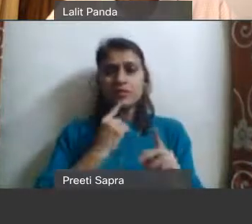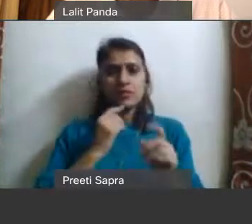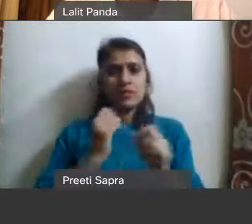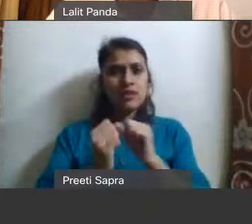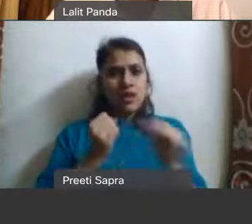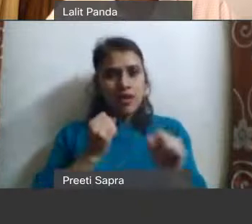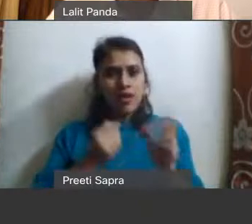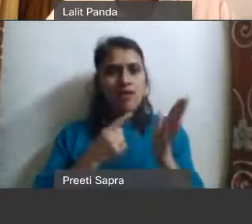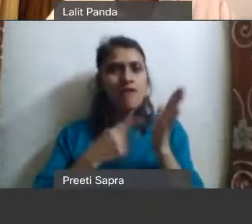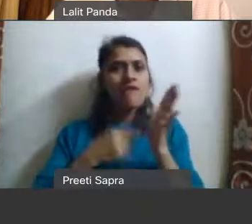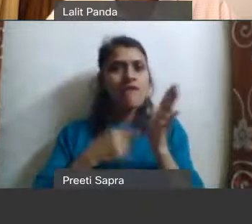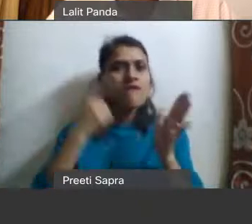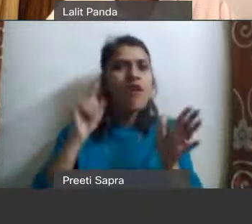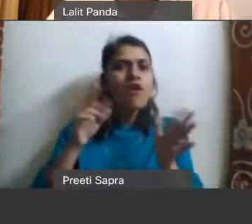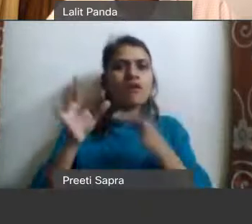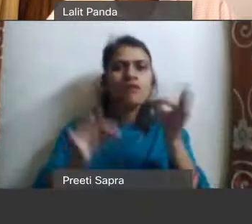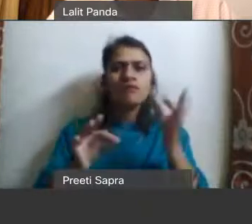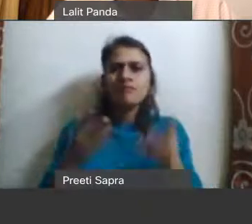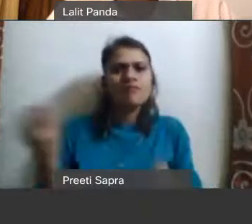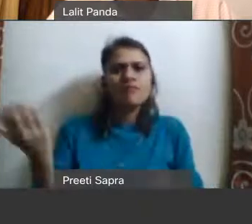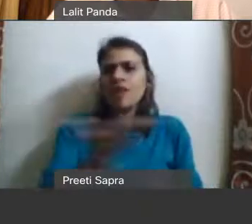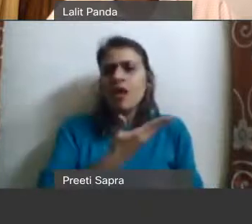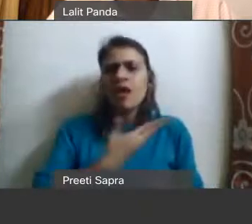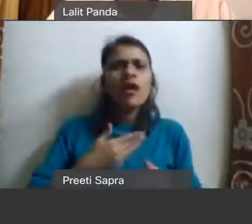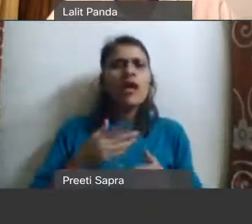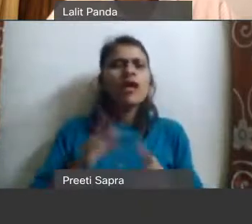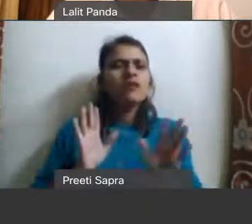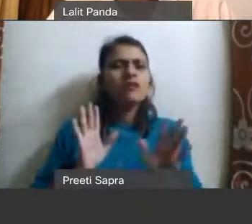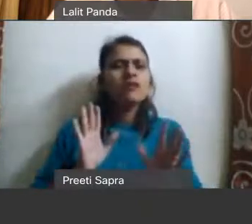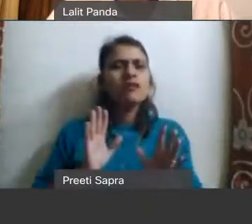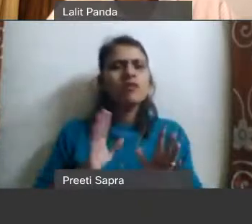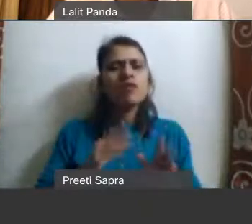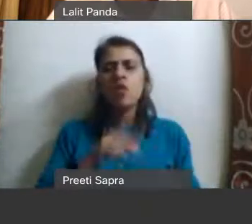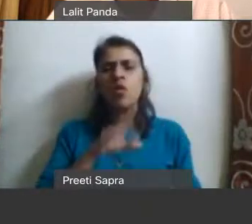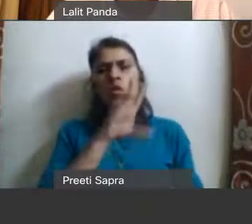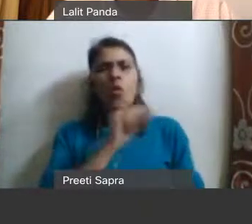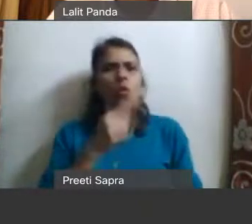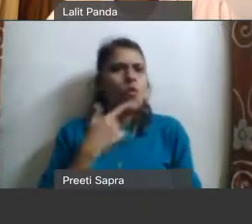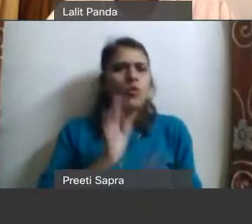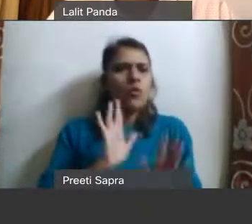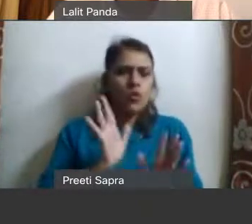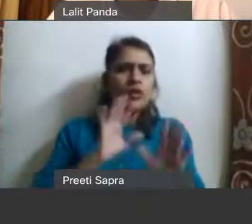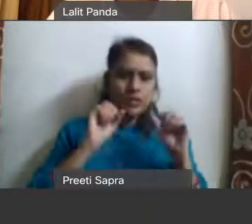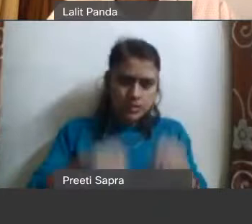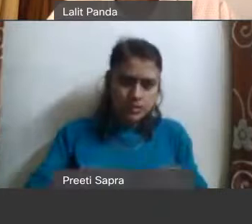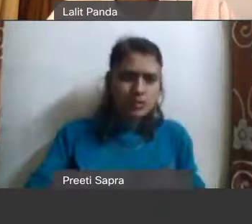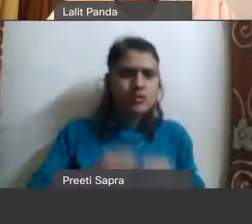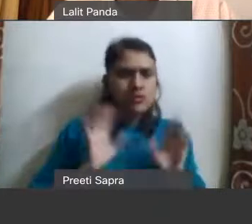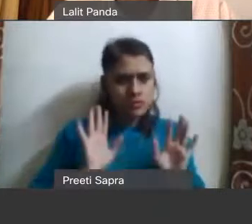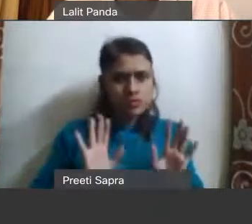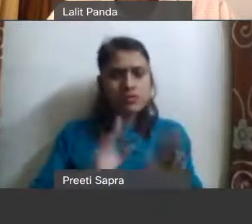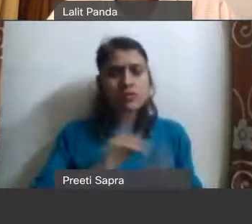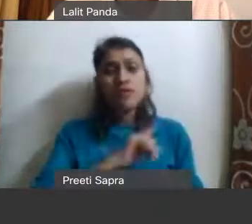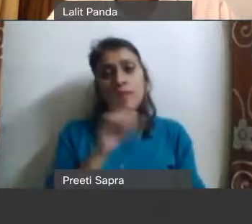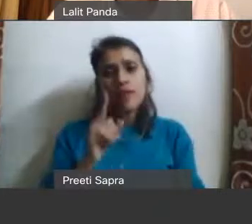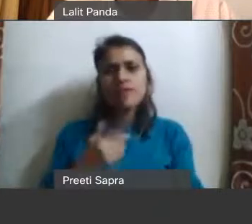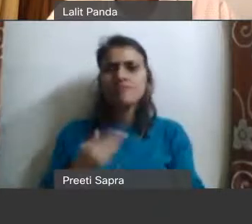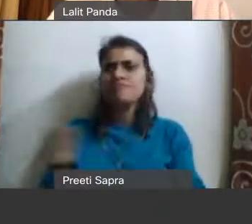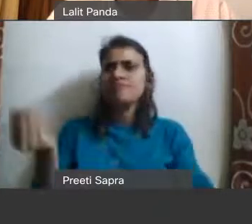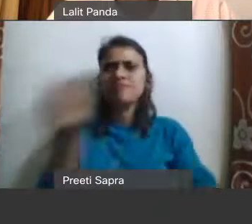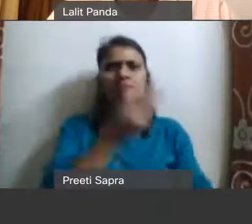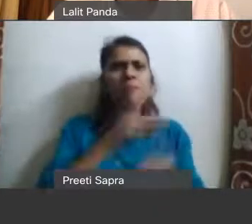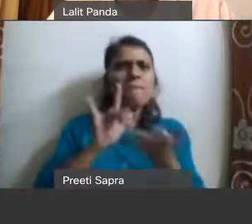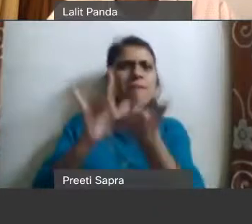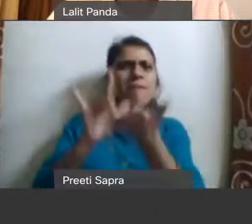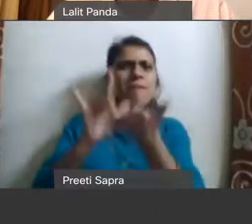conditions of persecution, which none of us can deny, that exist unfortunately, in our neighborhood. So we are not